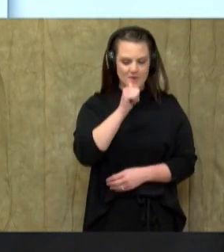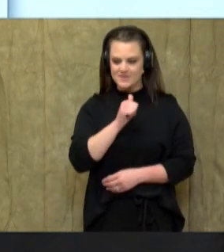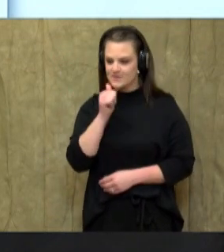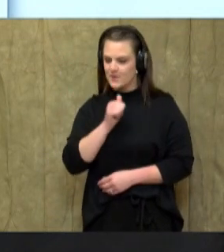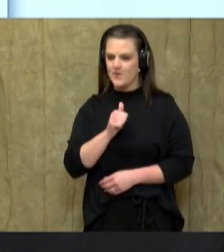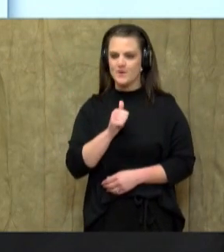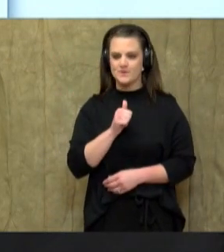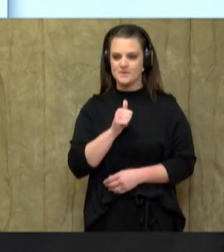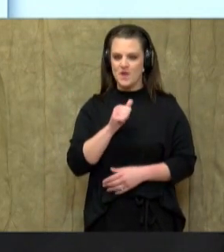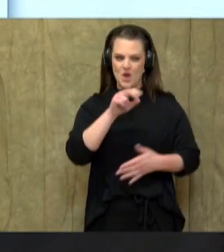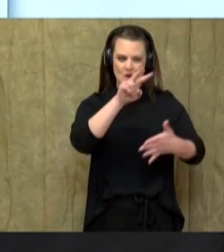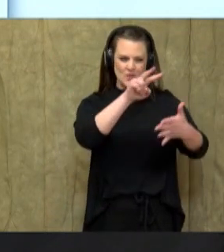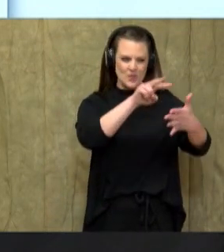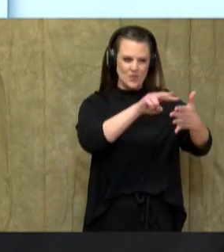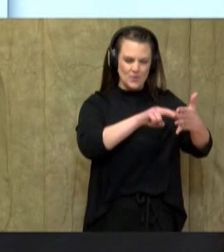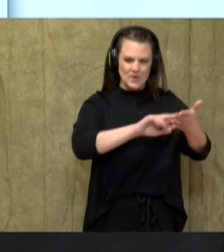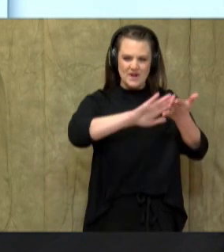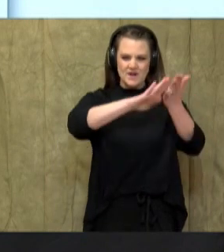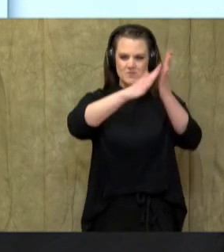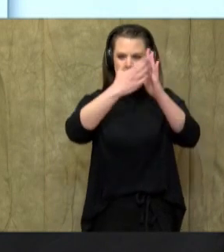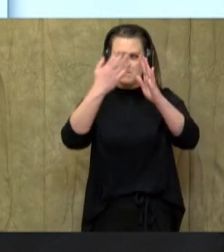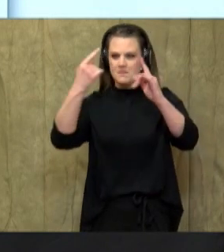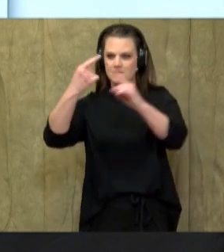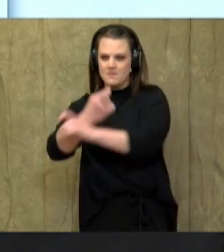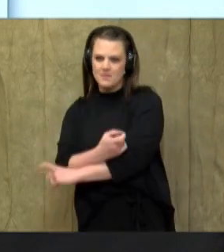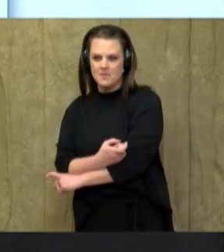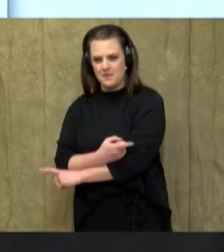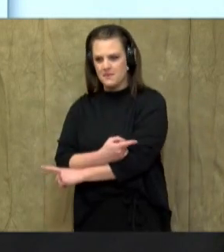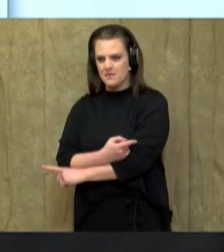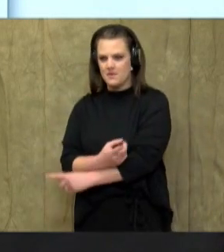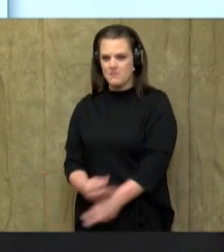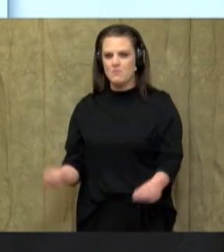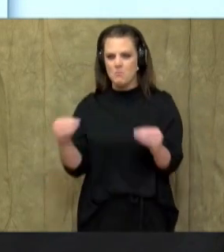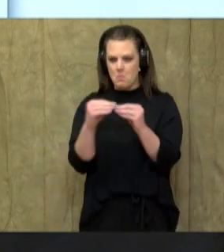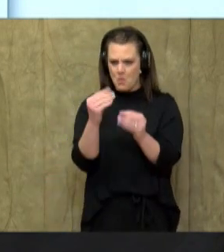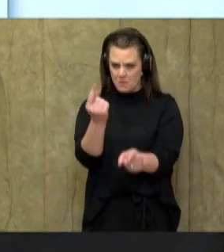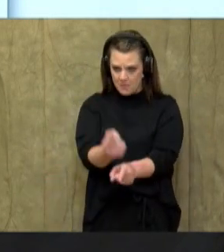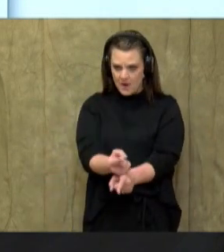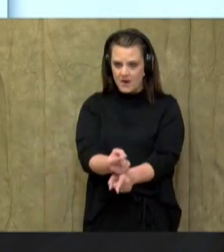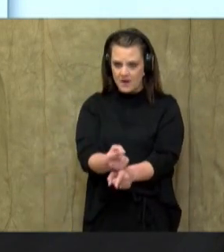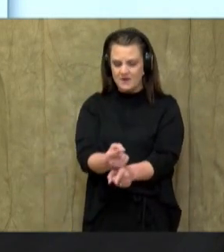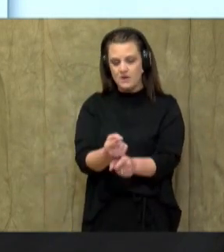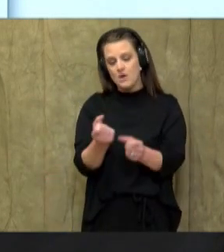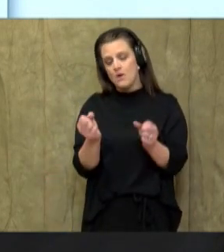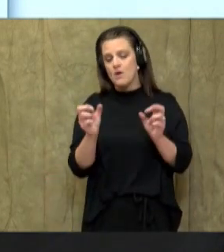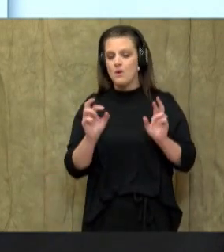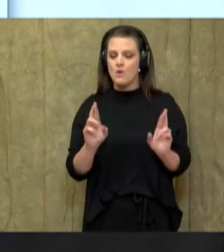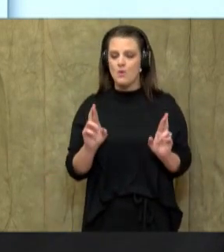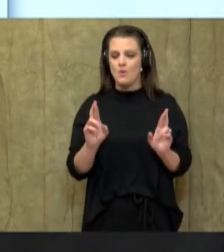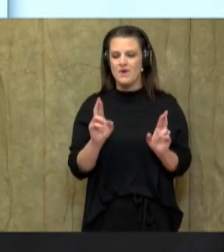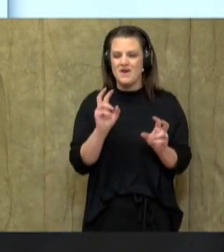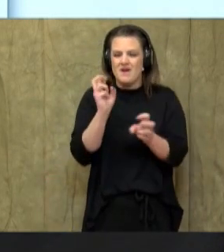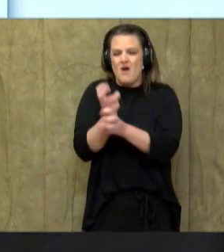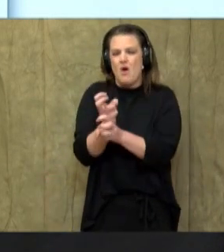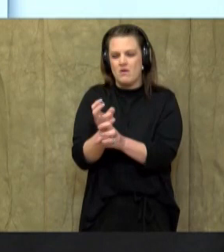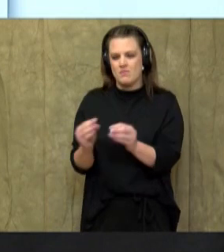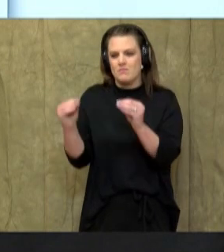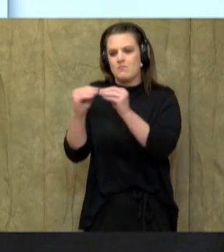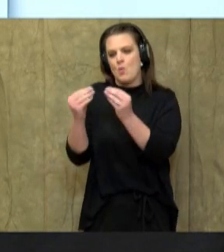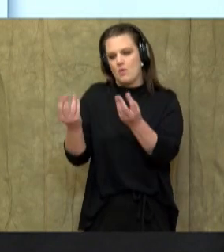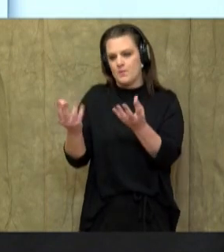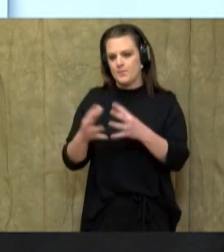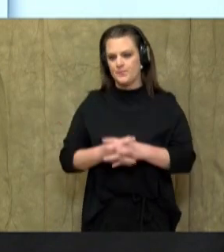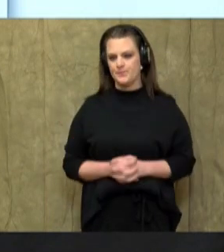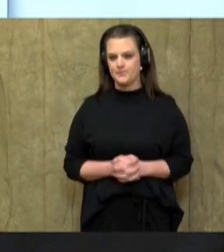the reading difficulty level has gotten more and more difficult, or it has gotten harder, so to